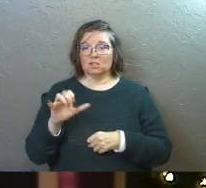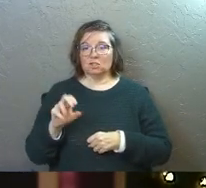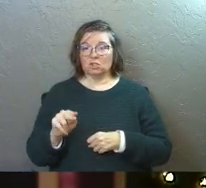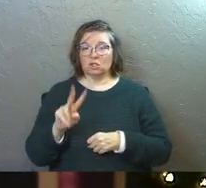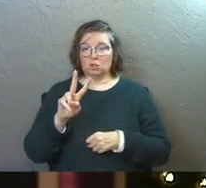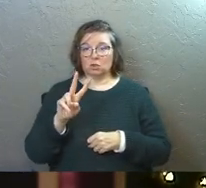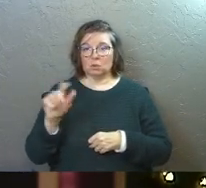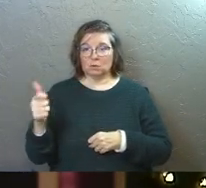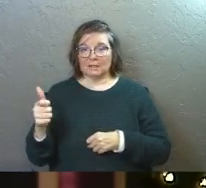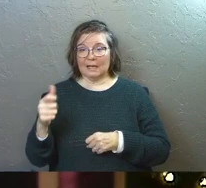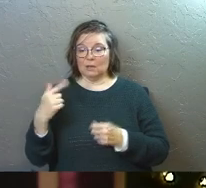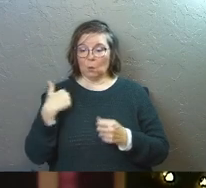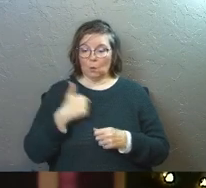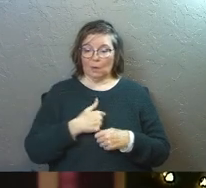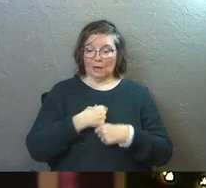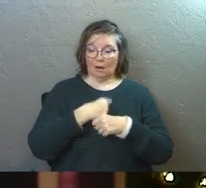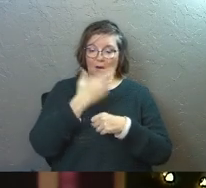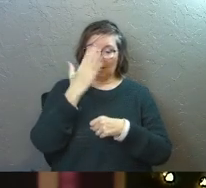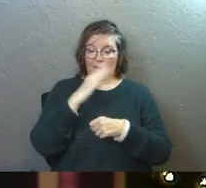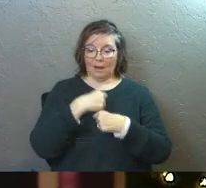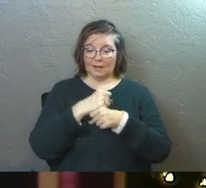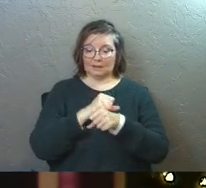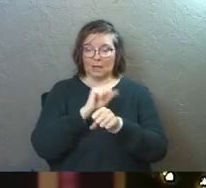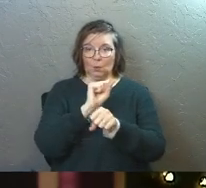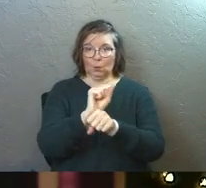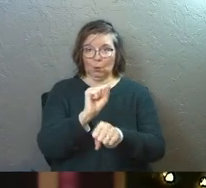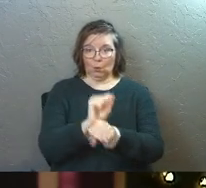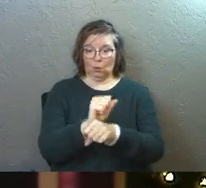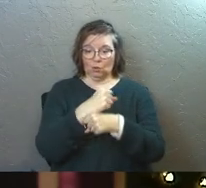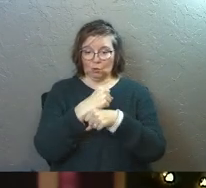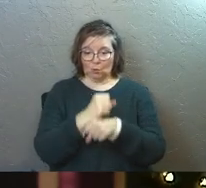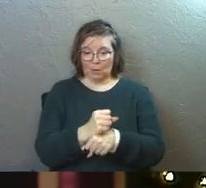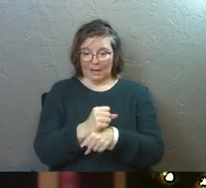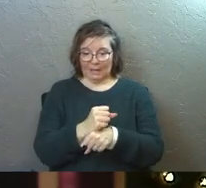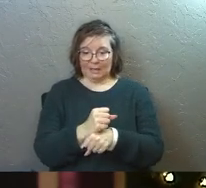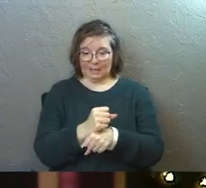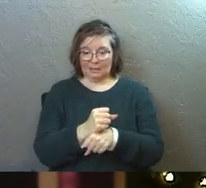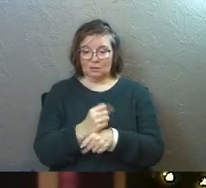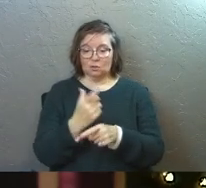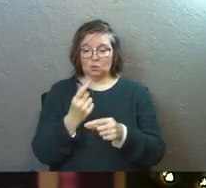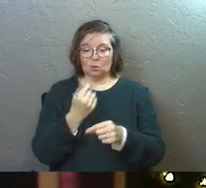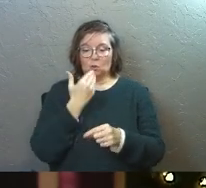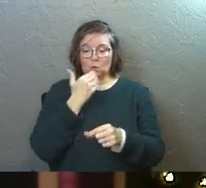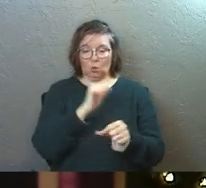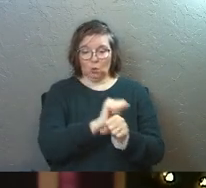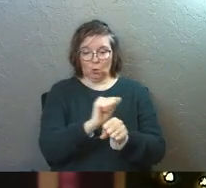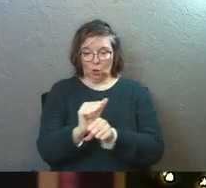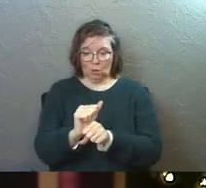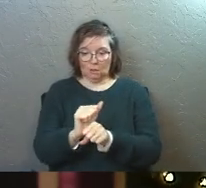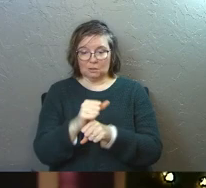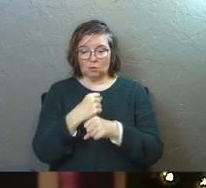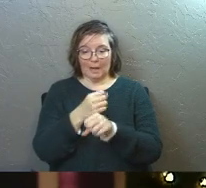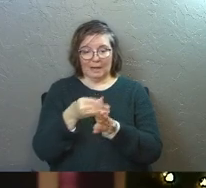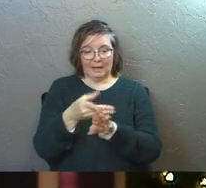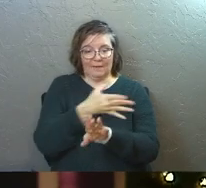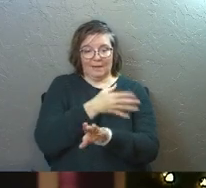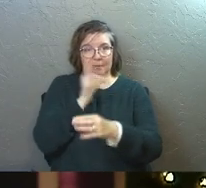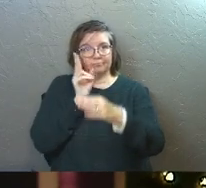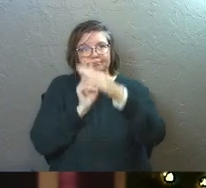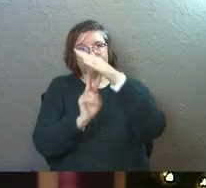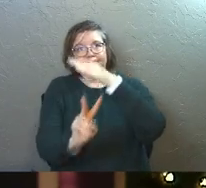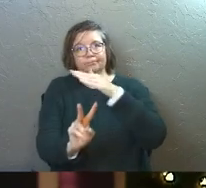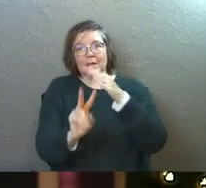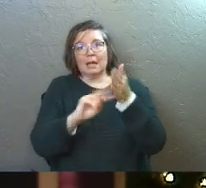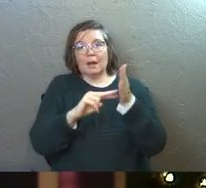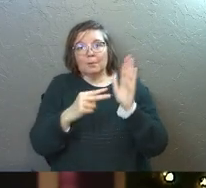God's handiwork, created in Christ Jesus to do good works, which God prepared in advance for us to do." God has a purpose and a plan